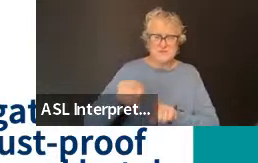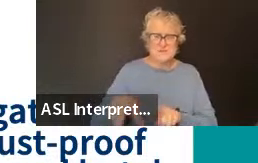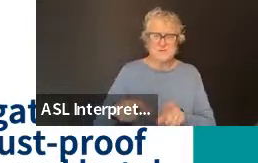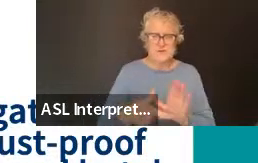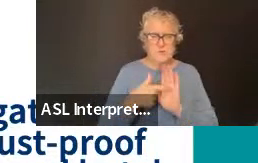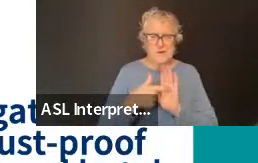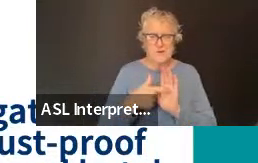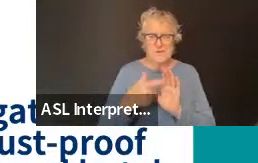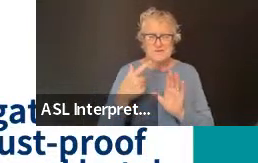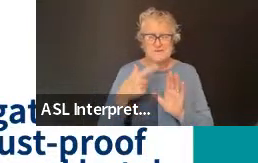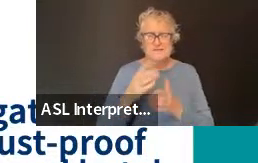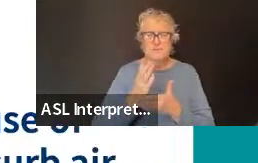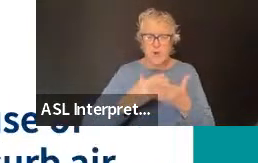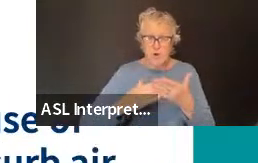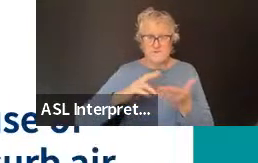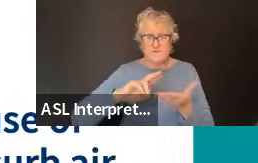incentives.